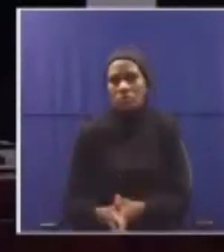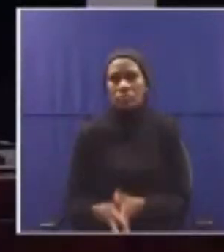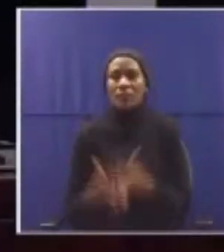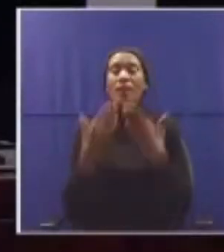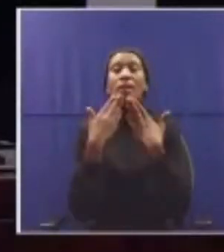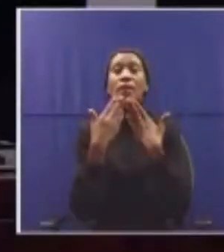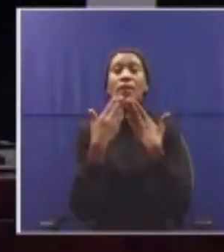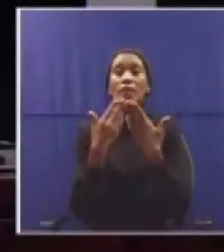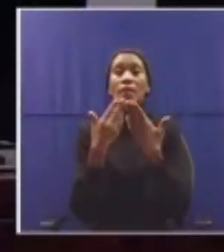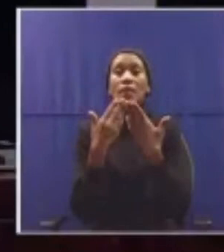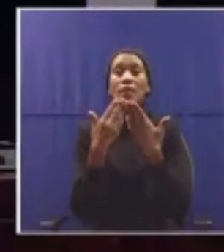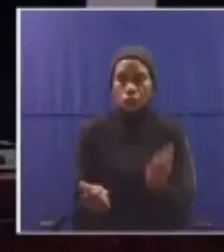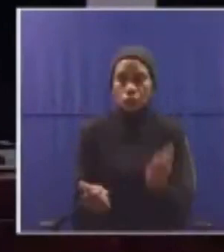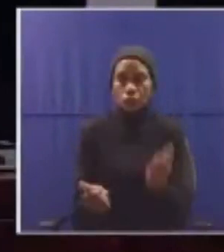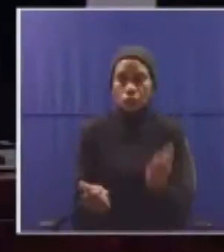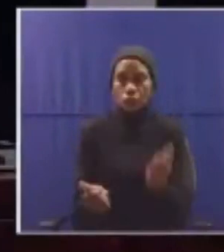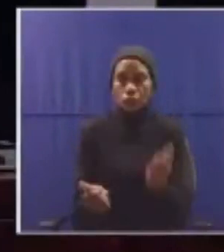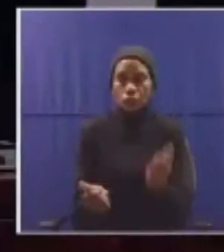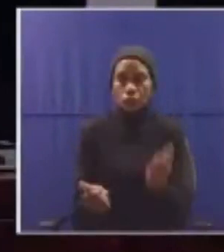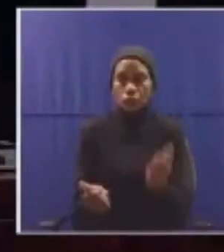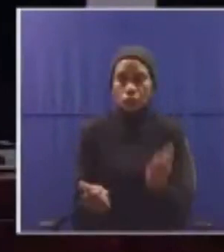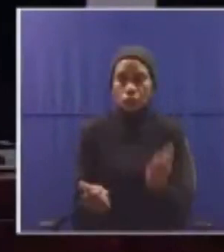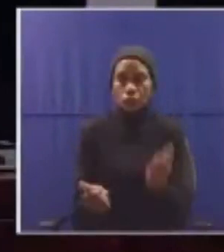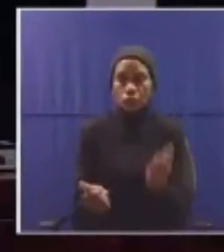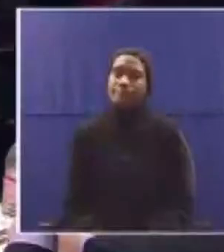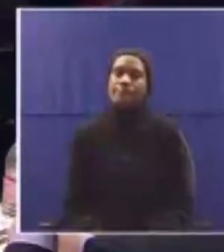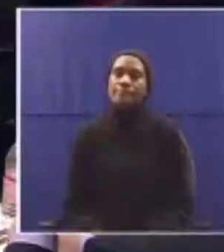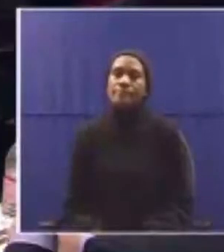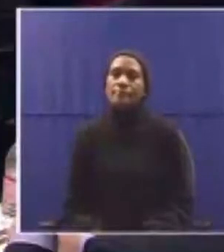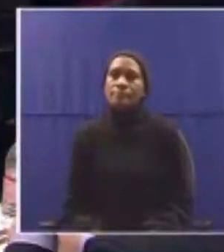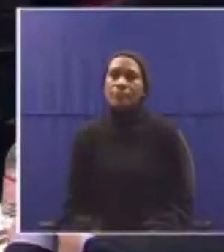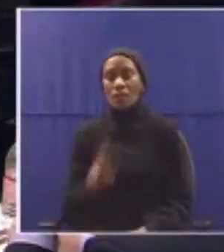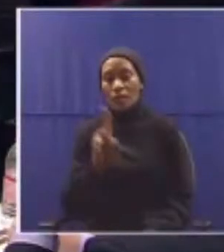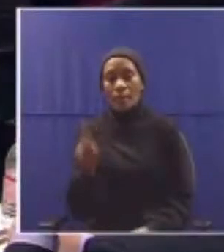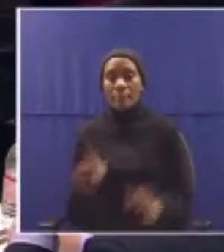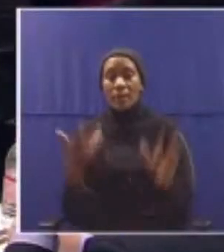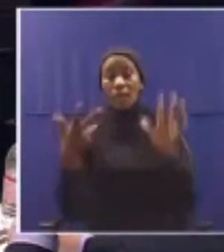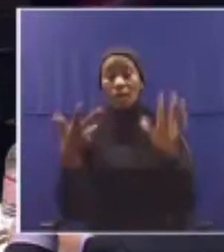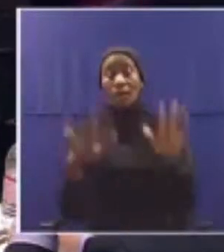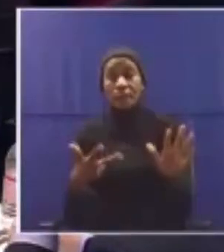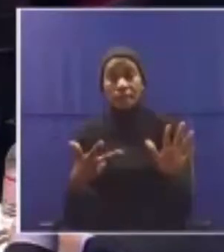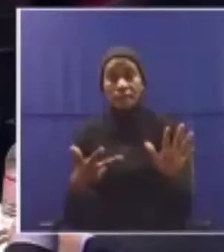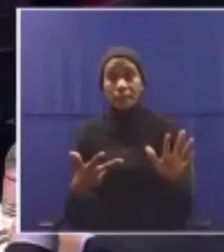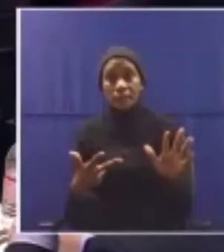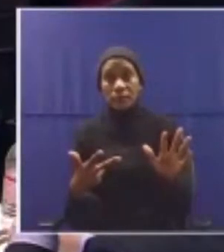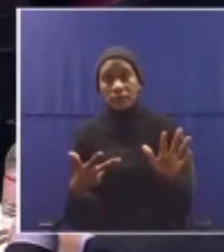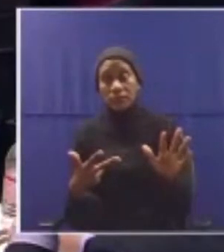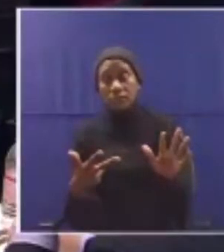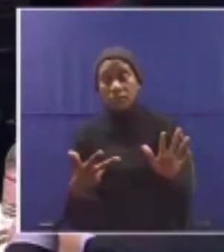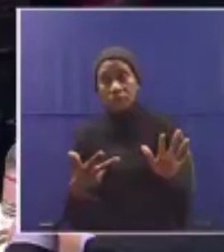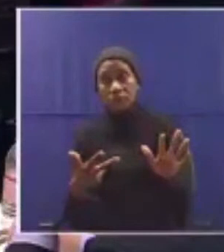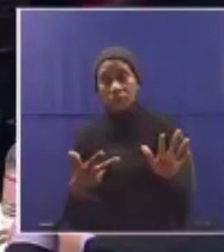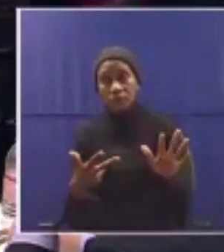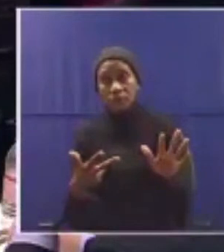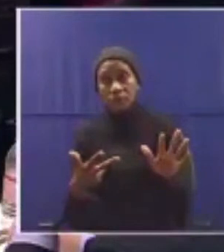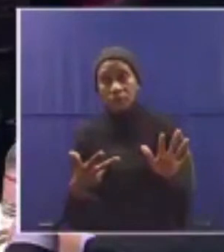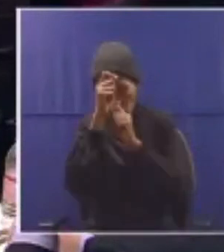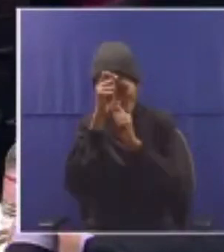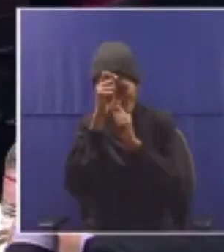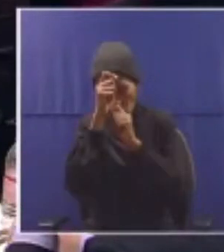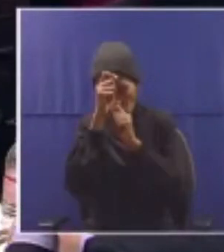Thank you, Honorable Deputy President. Question number 8 has been asked by the